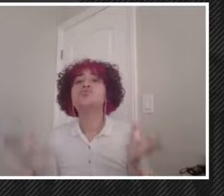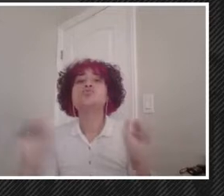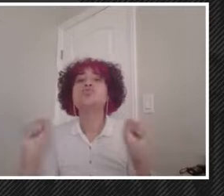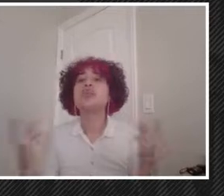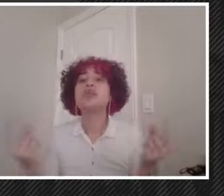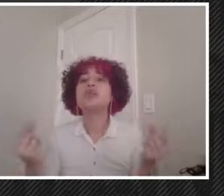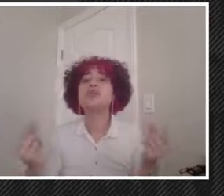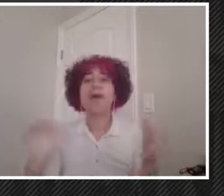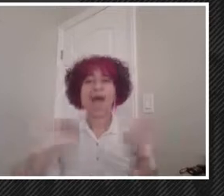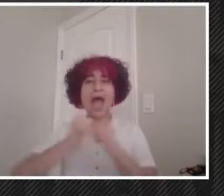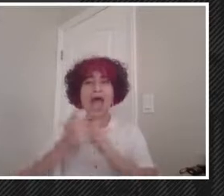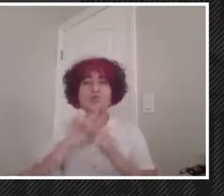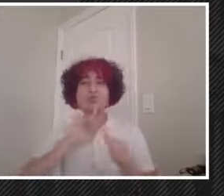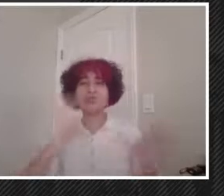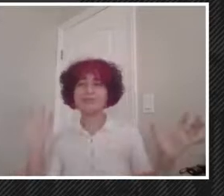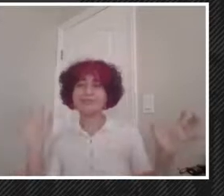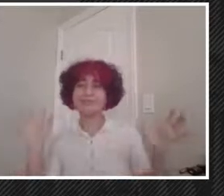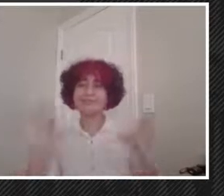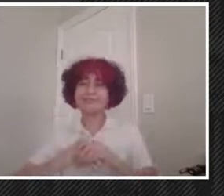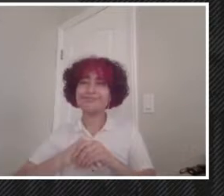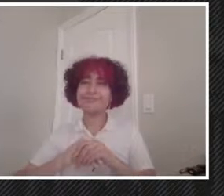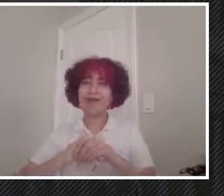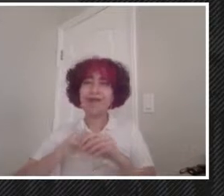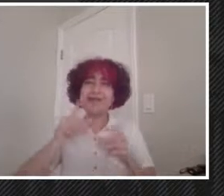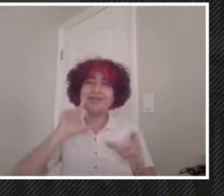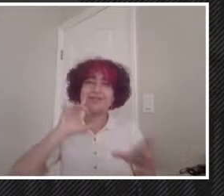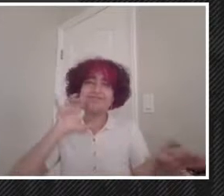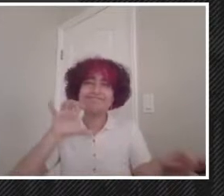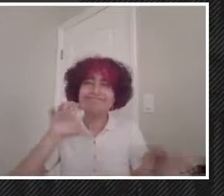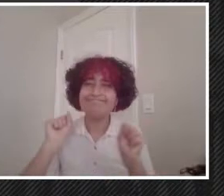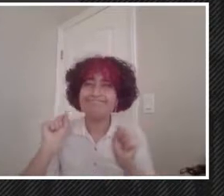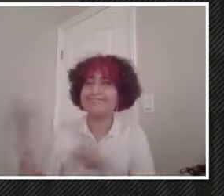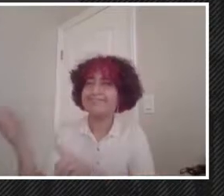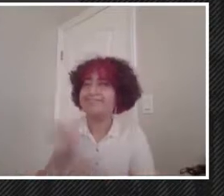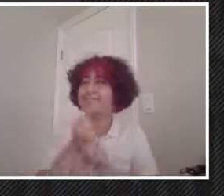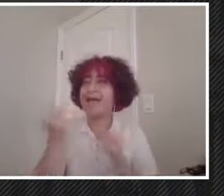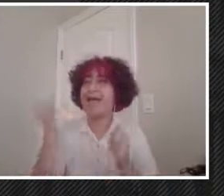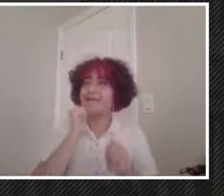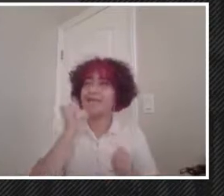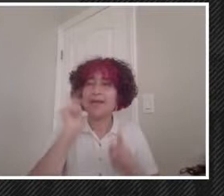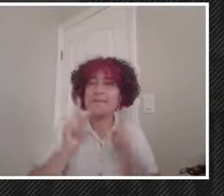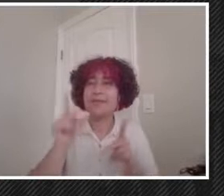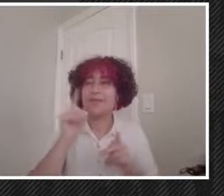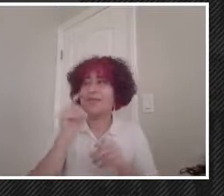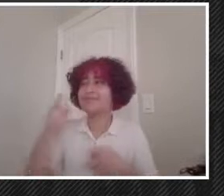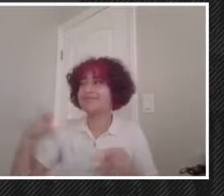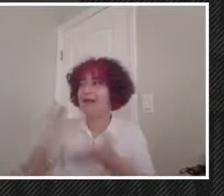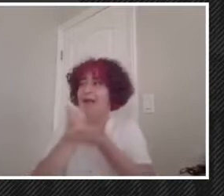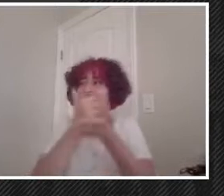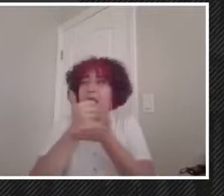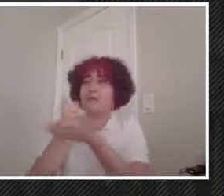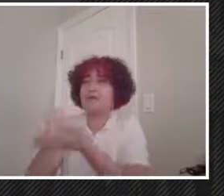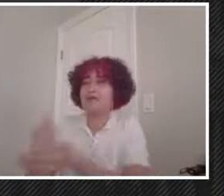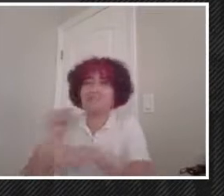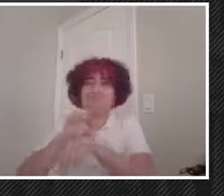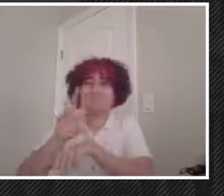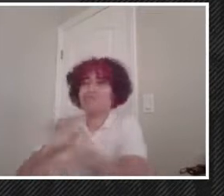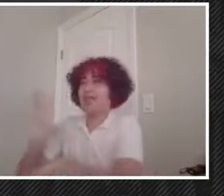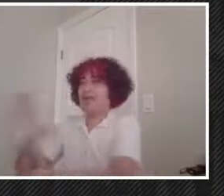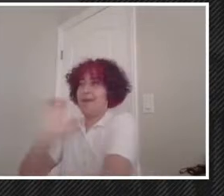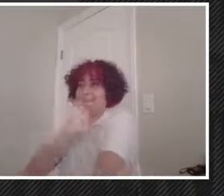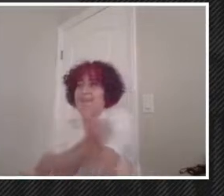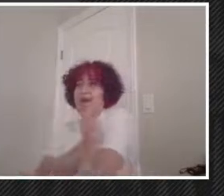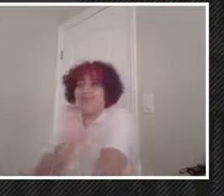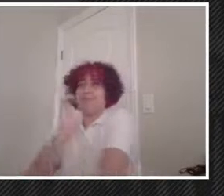into this tent and help them understand their power to be involved in movements for revolution, movements for